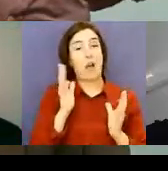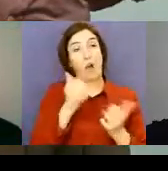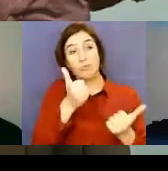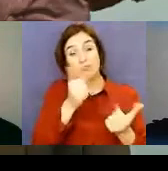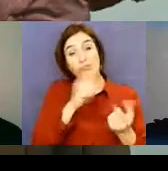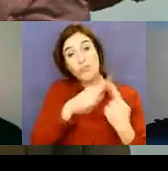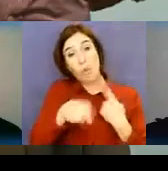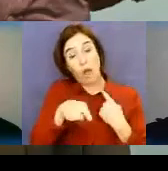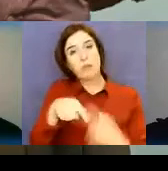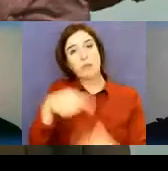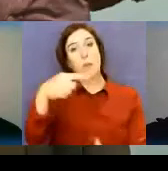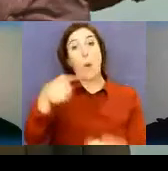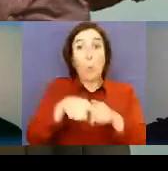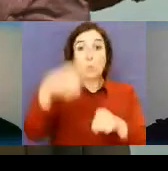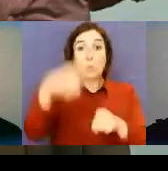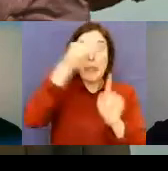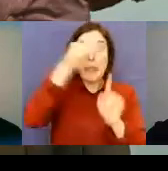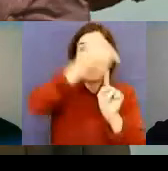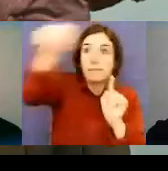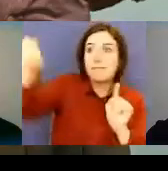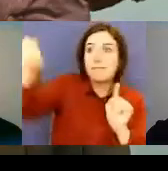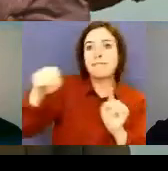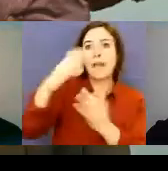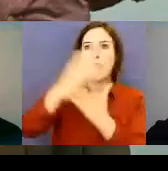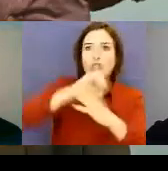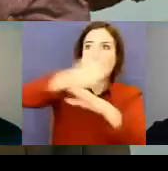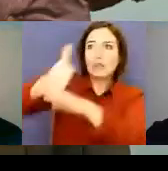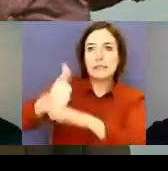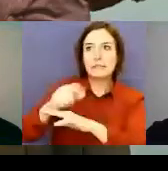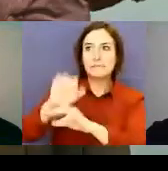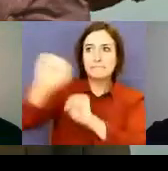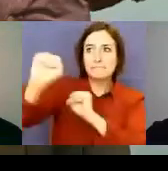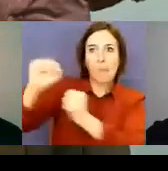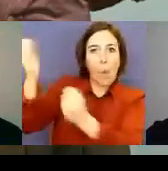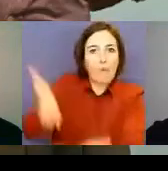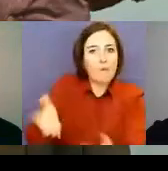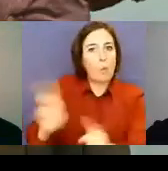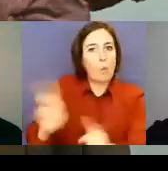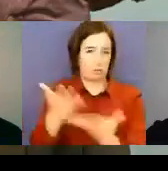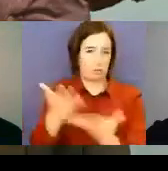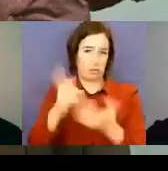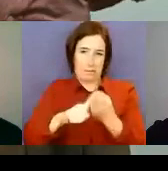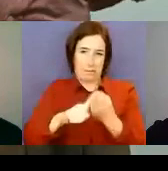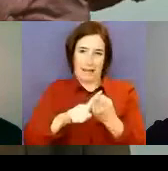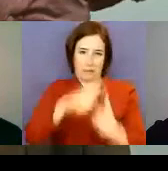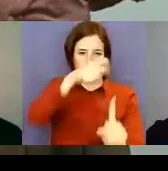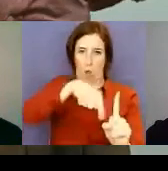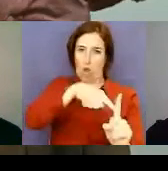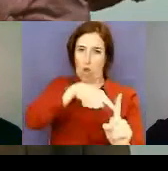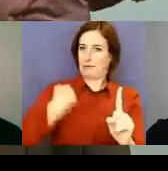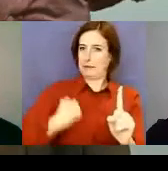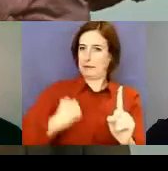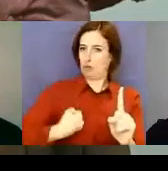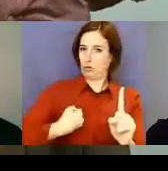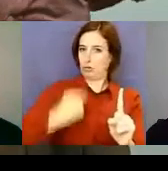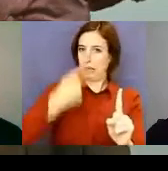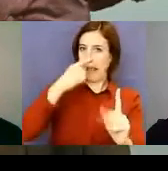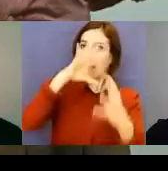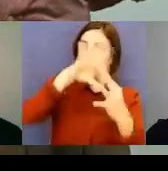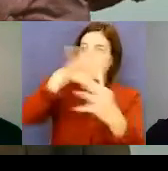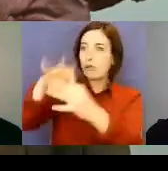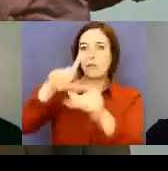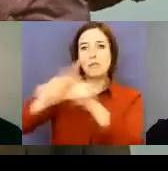have to offer as well. So obviously that's very dependent on the condition, but there's a lot of